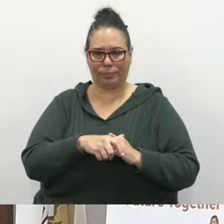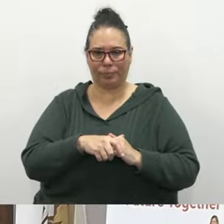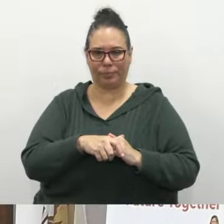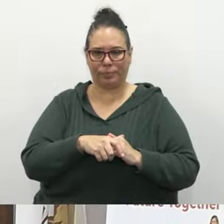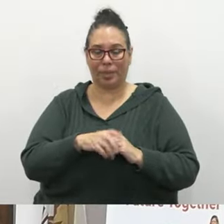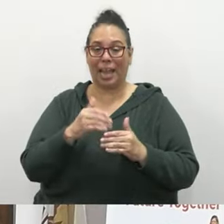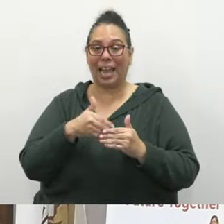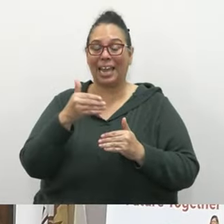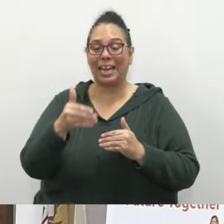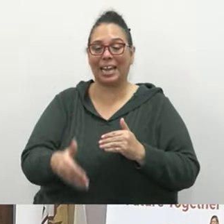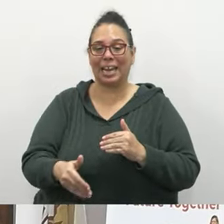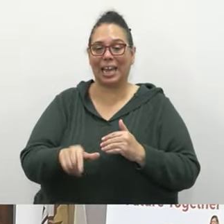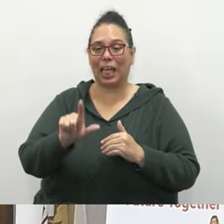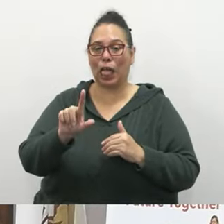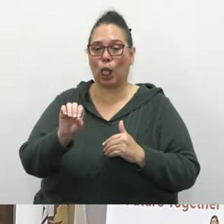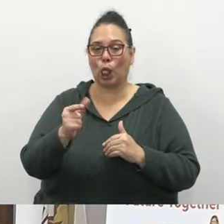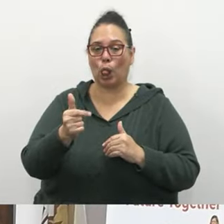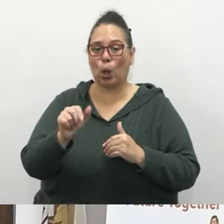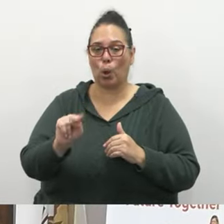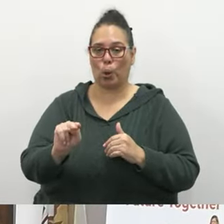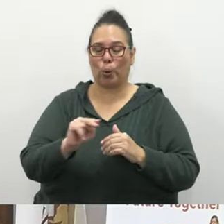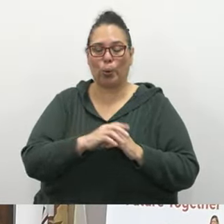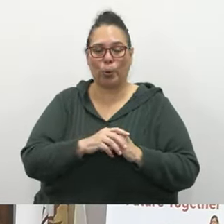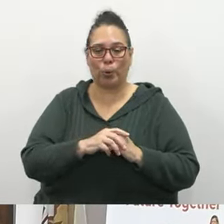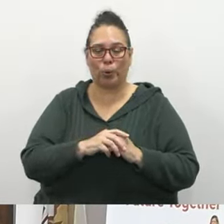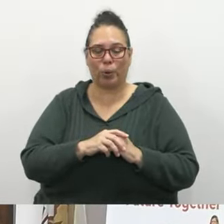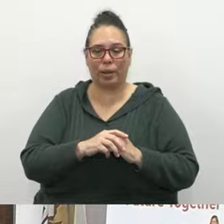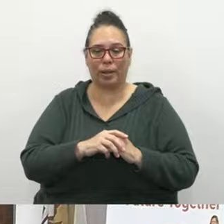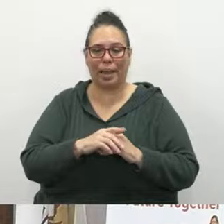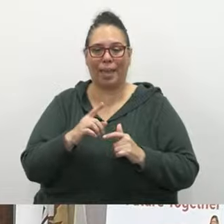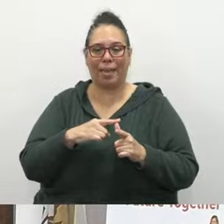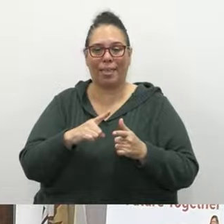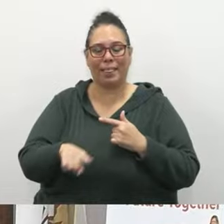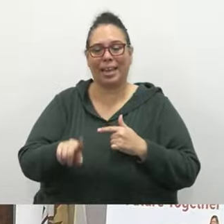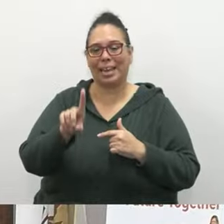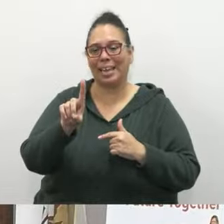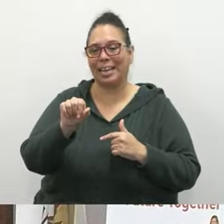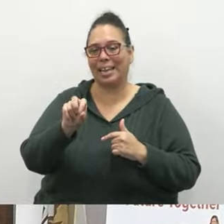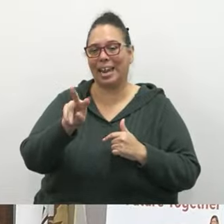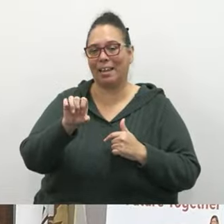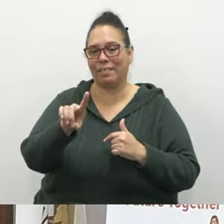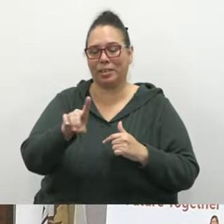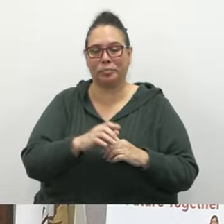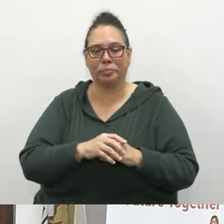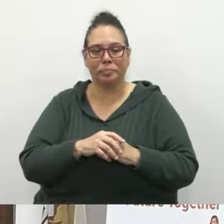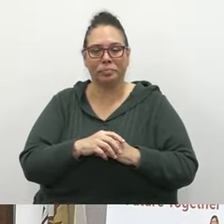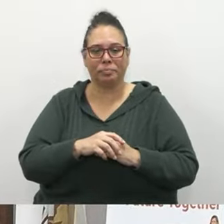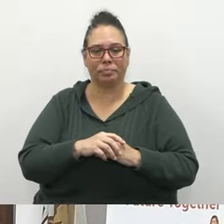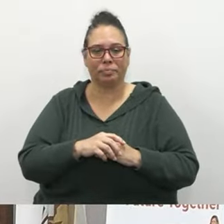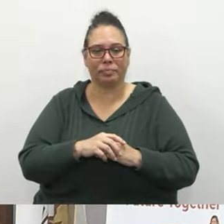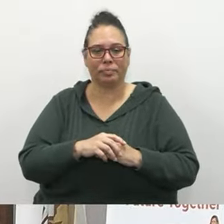Next, we have Logan Villanos Healy, followed by David Robinson.